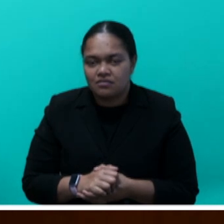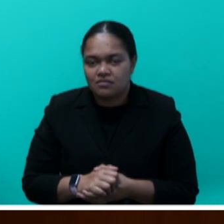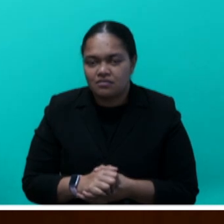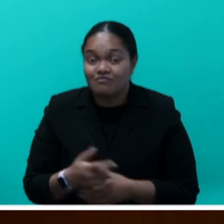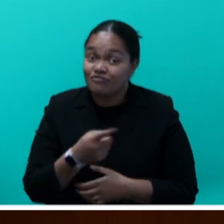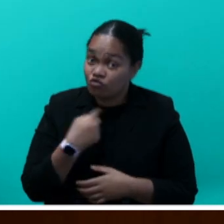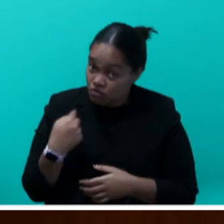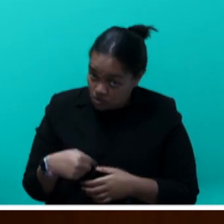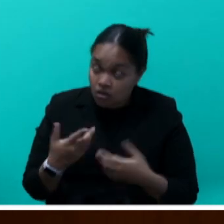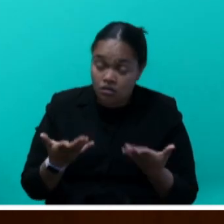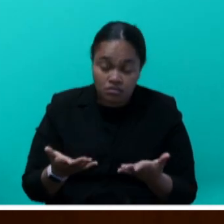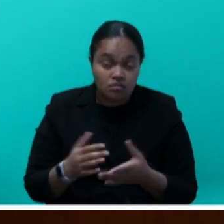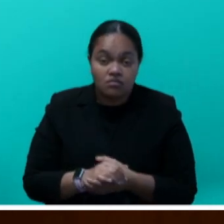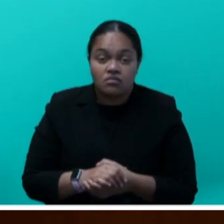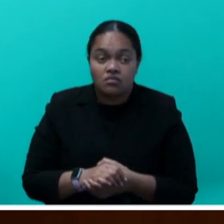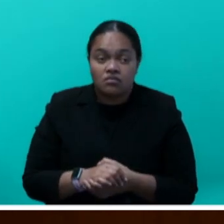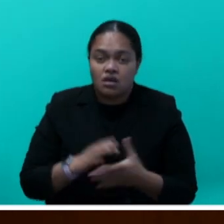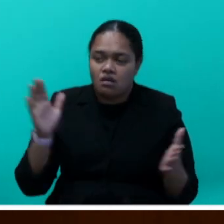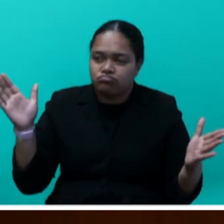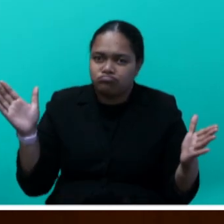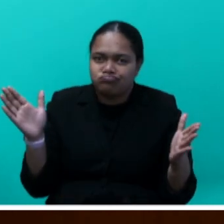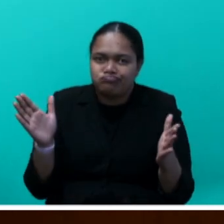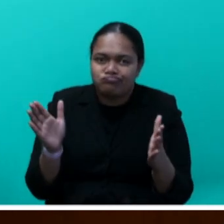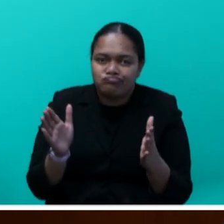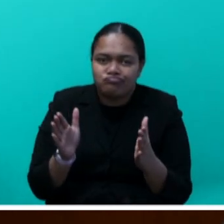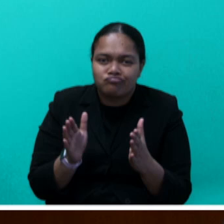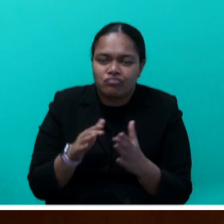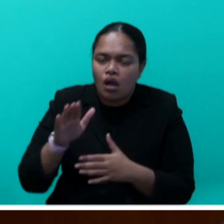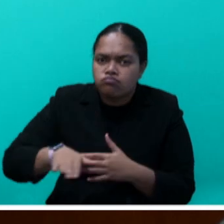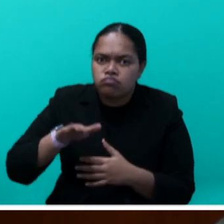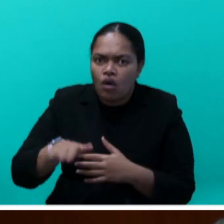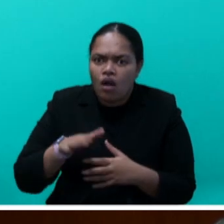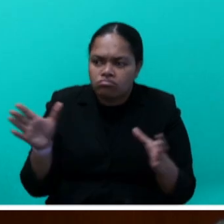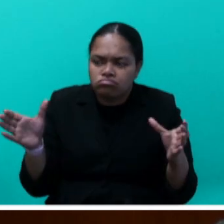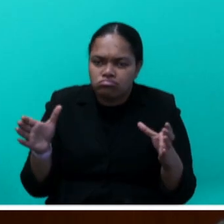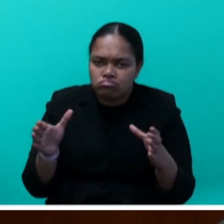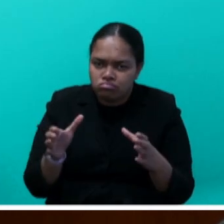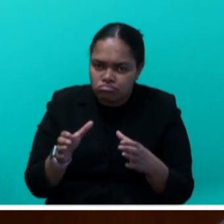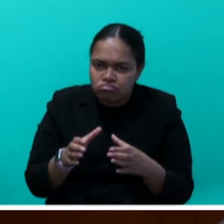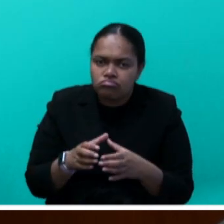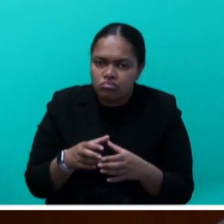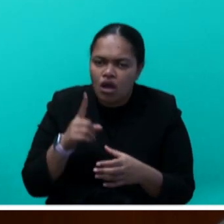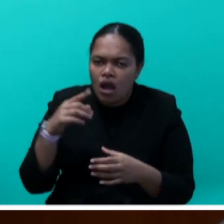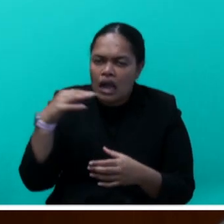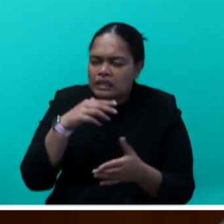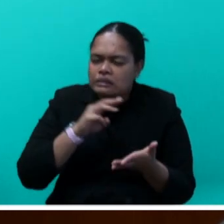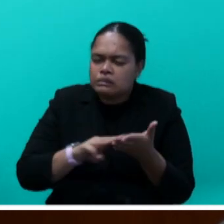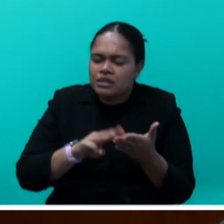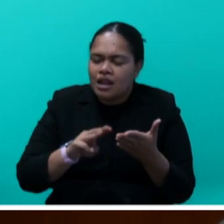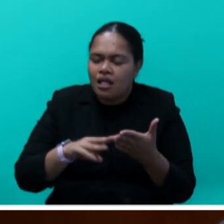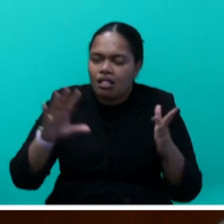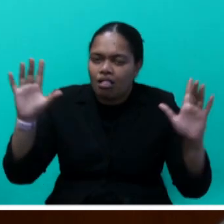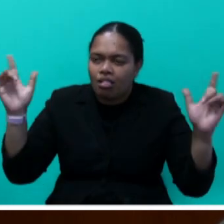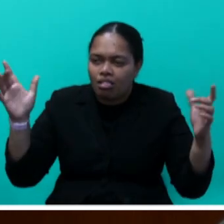China has significantly reduced its poverty rate, lifting hundreds of millions out of poverty